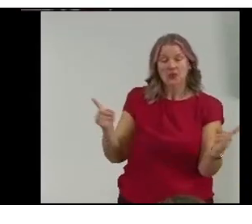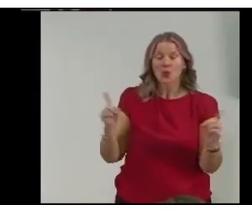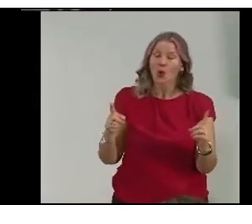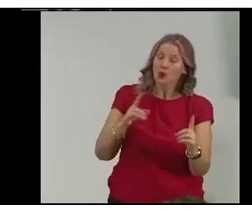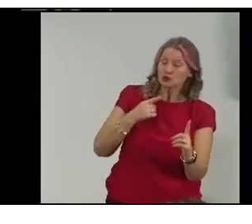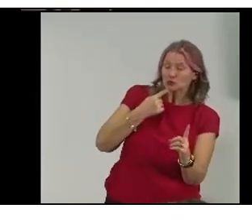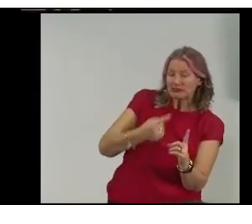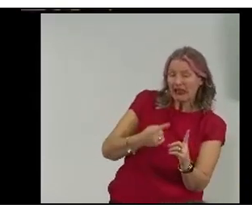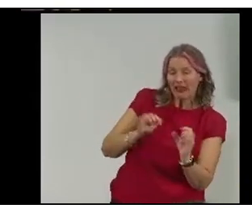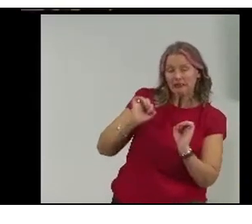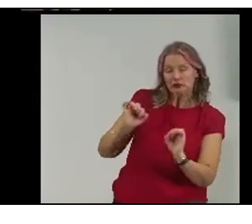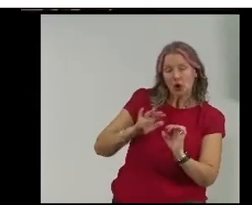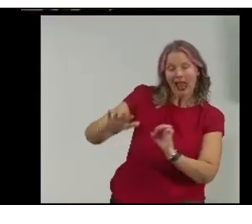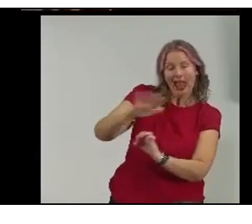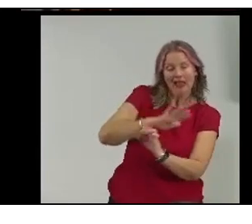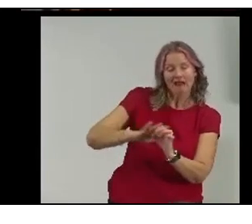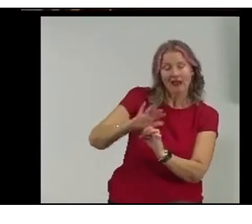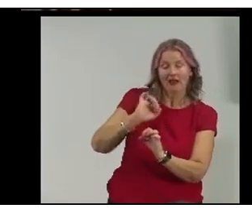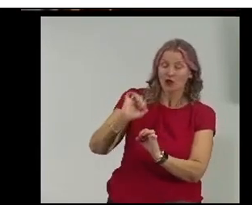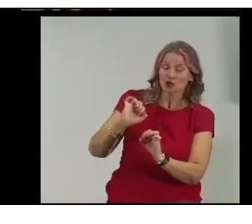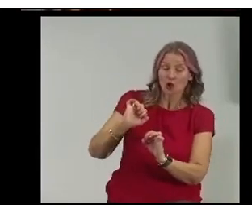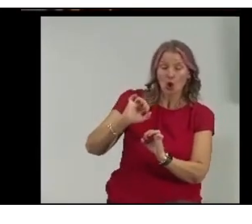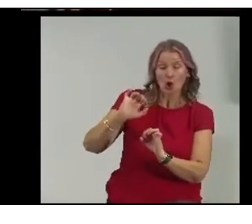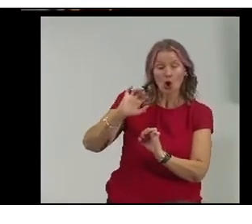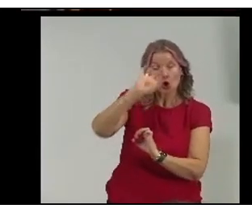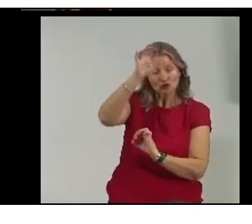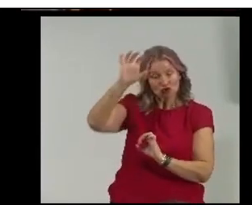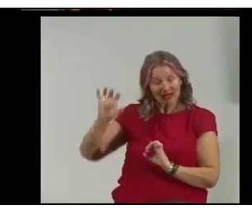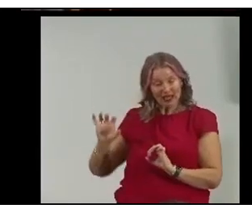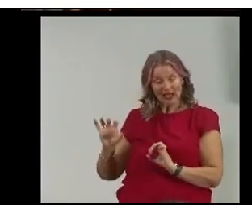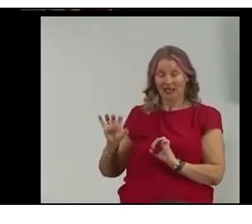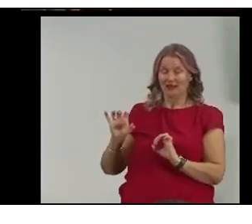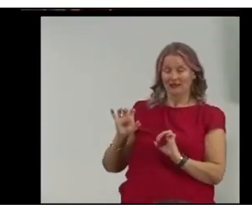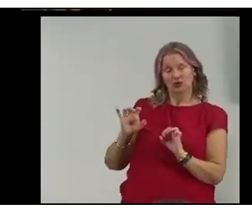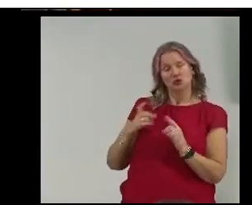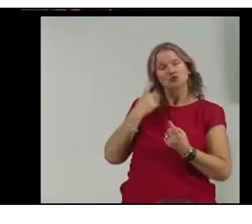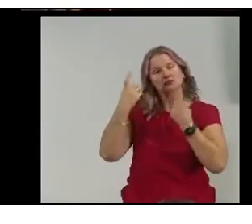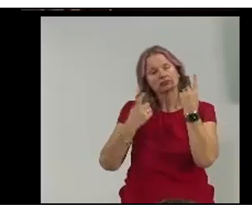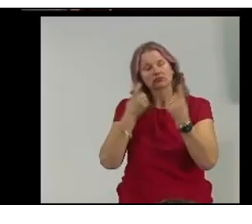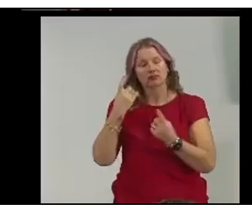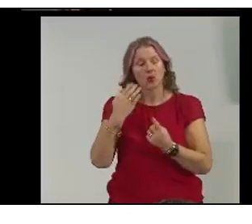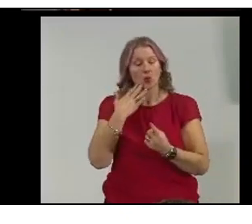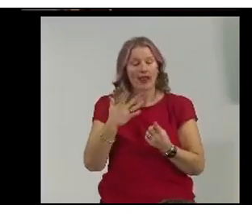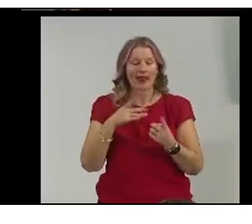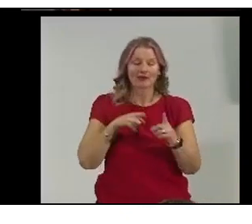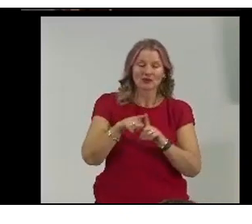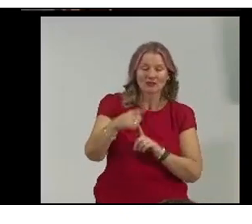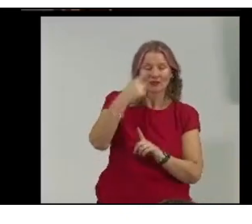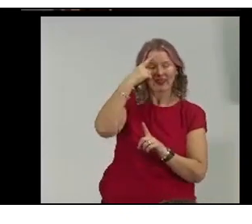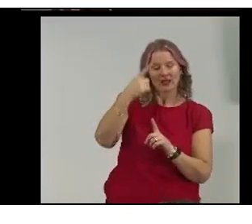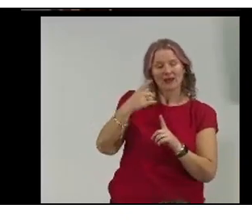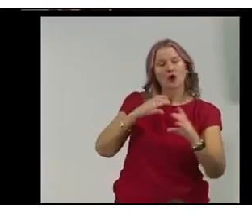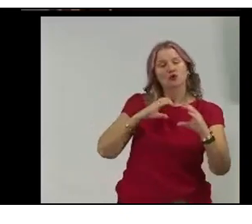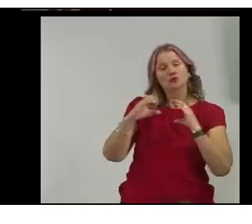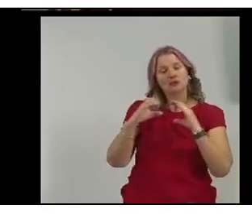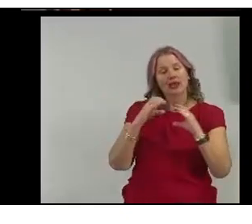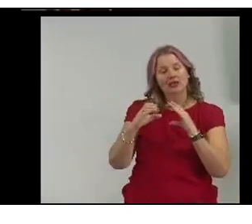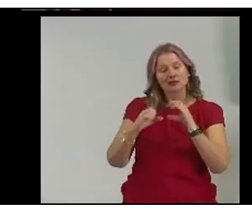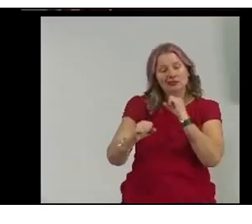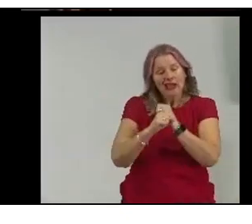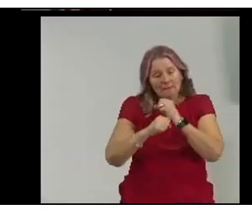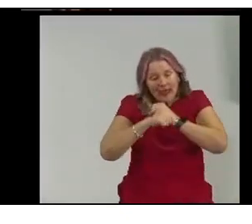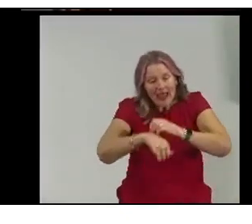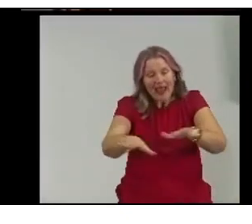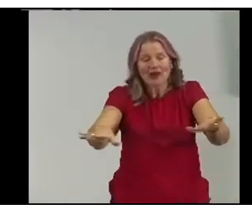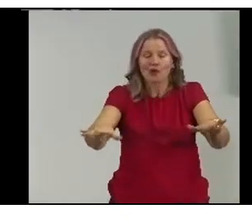you ask people in your area, in your country, in your continent, to consider when putting together a communications campaign or